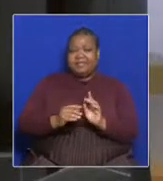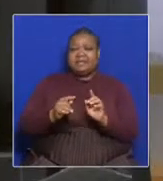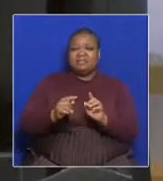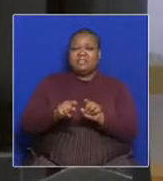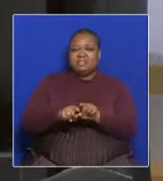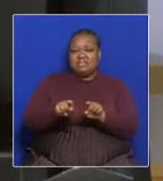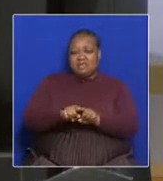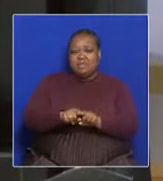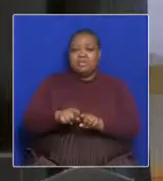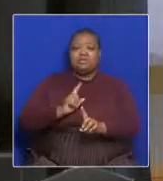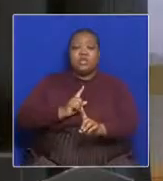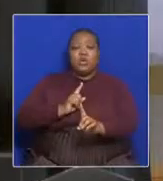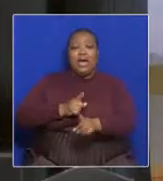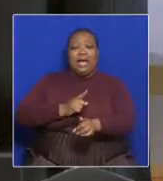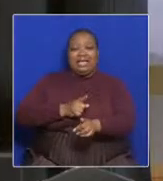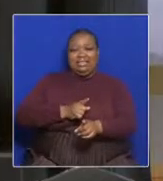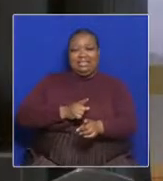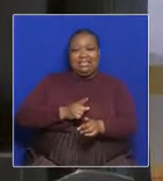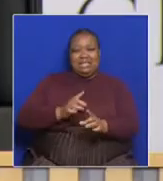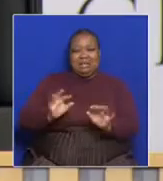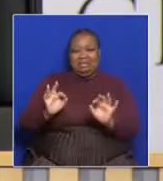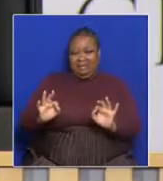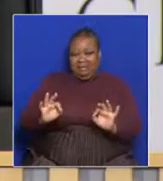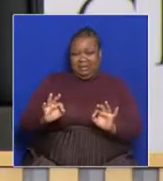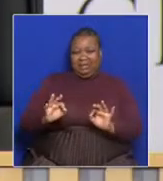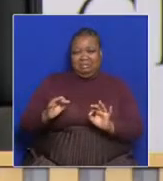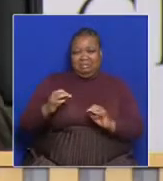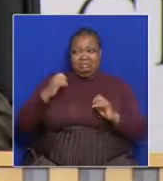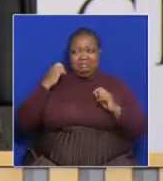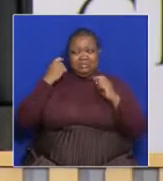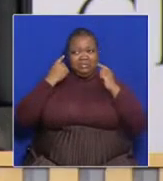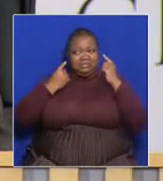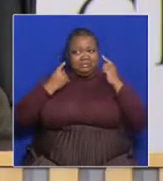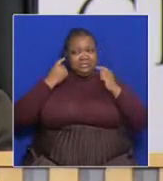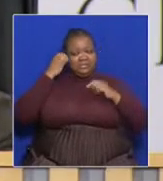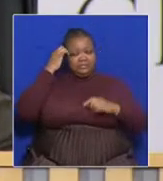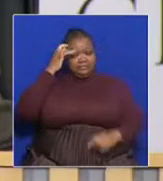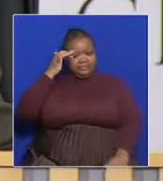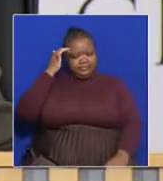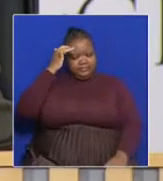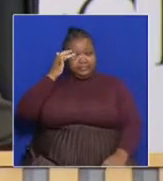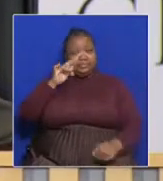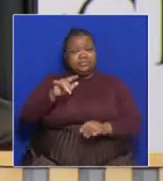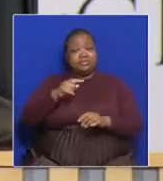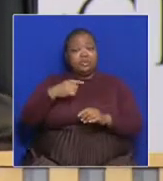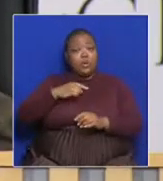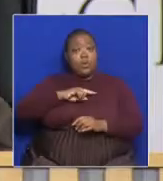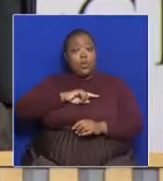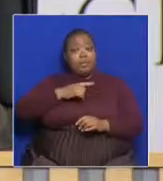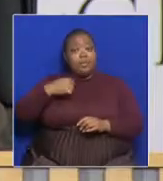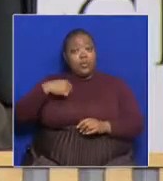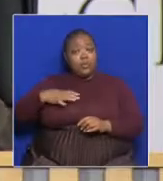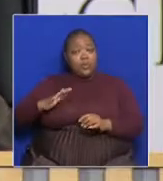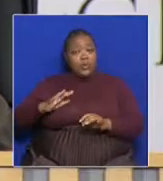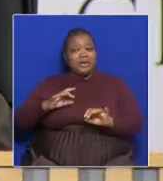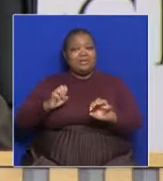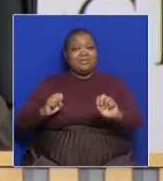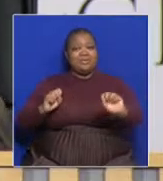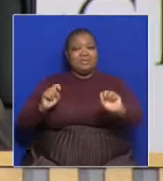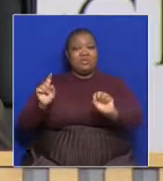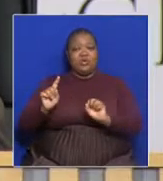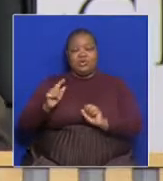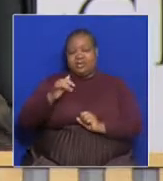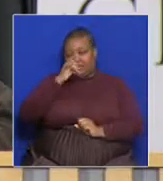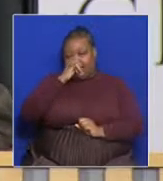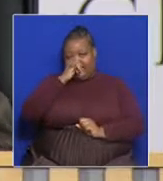reflection, I would just like to point out that on a crime scene, there is a scribe. So